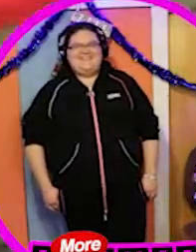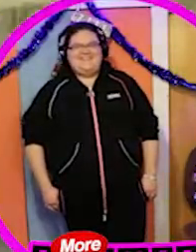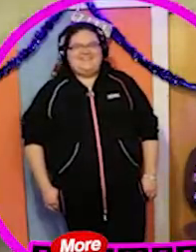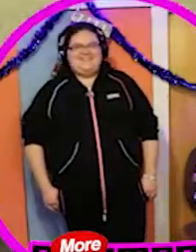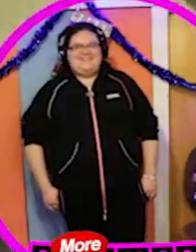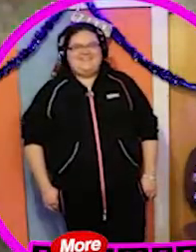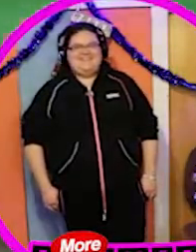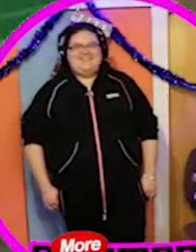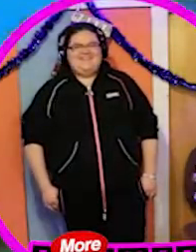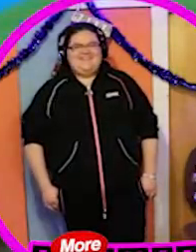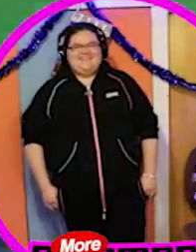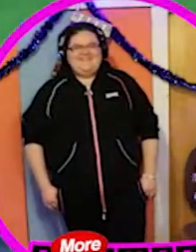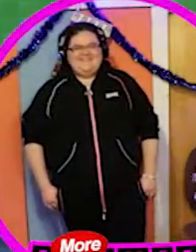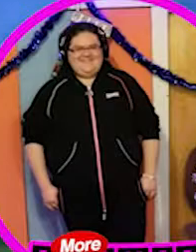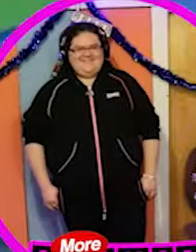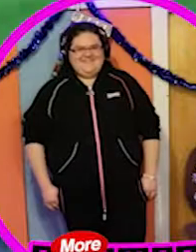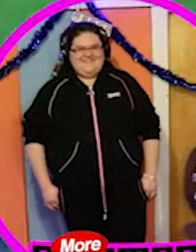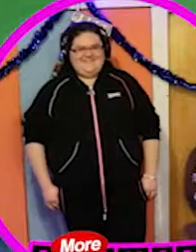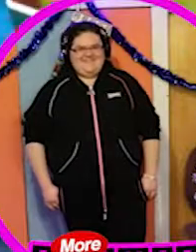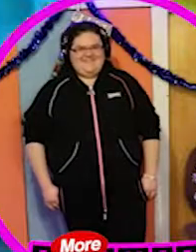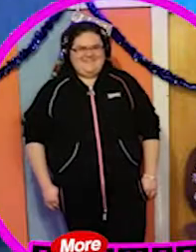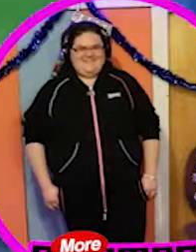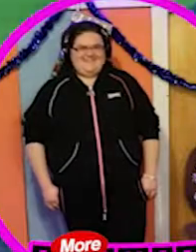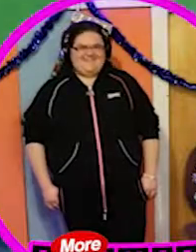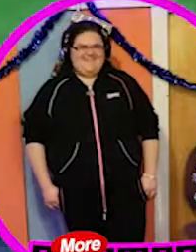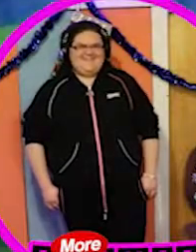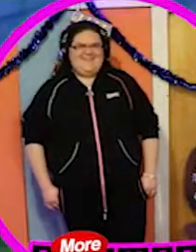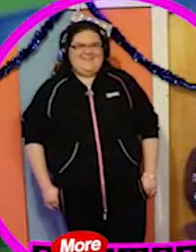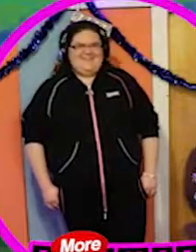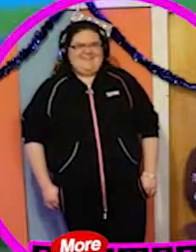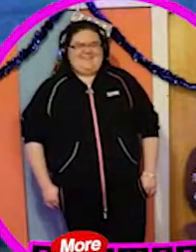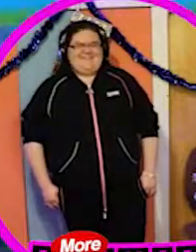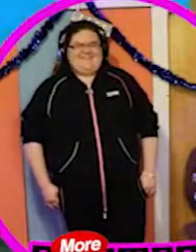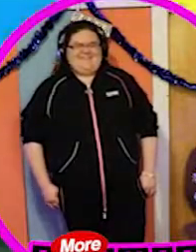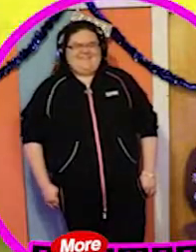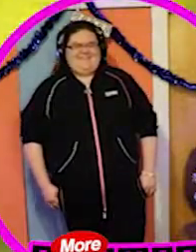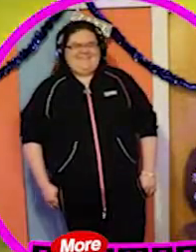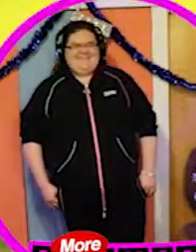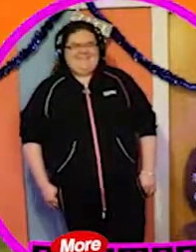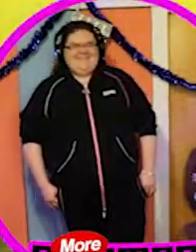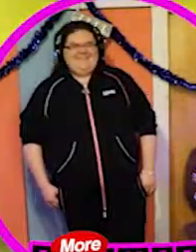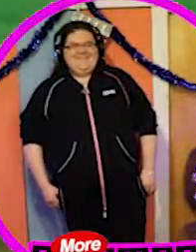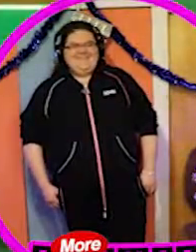almost on my own. Some guy just failed on the last spinner. I'm through.